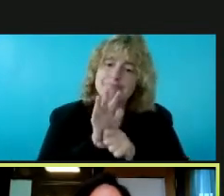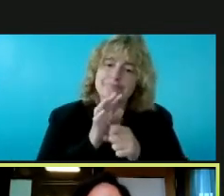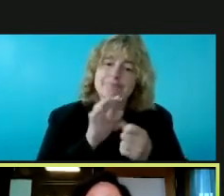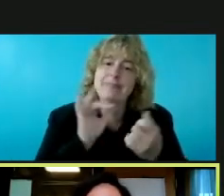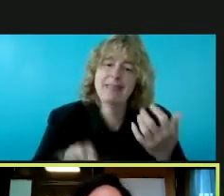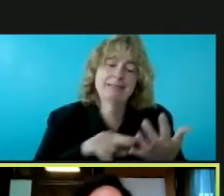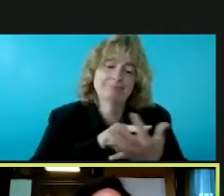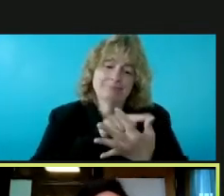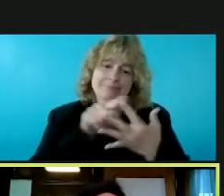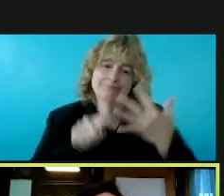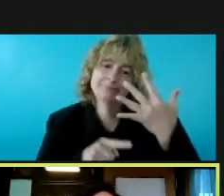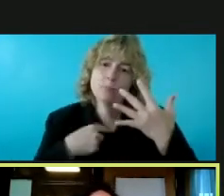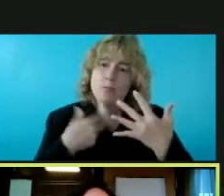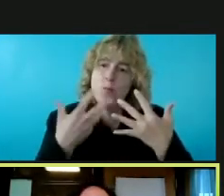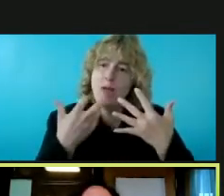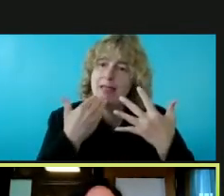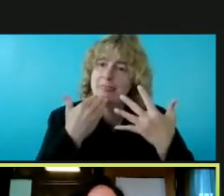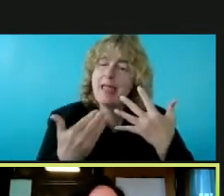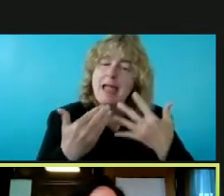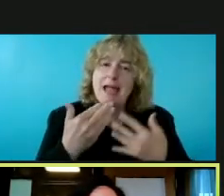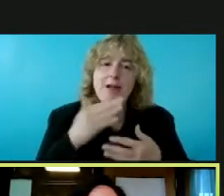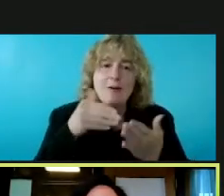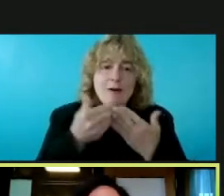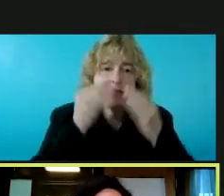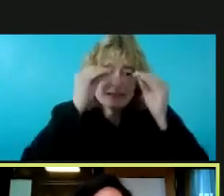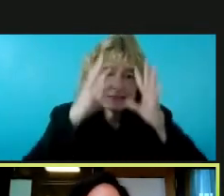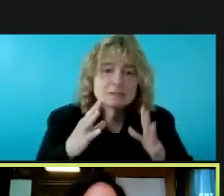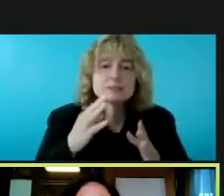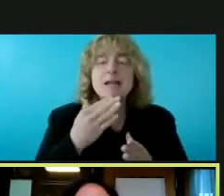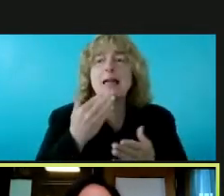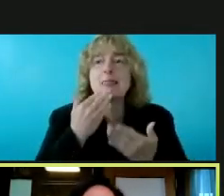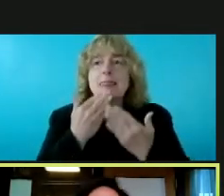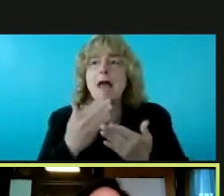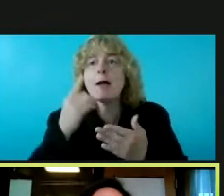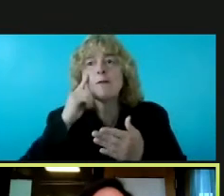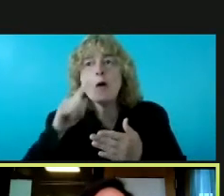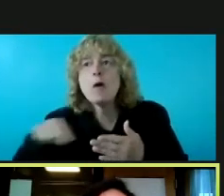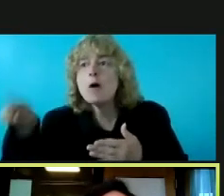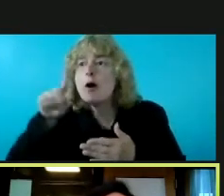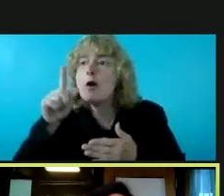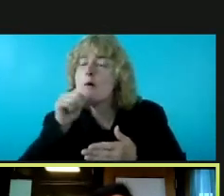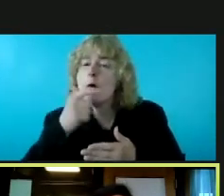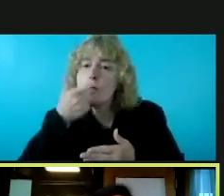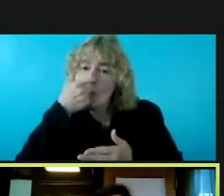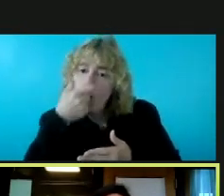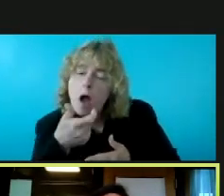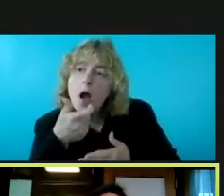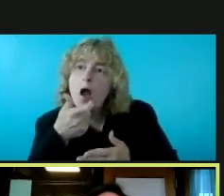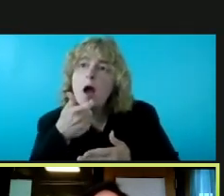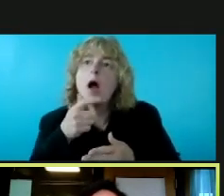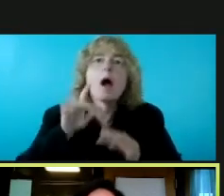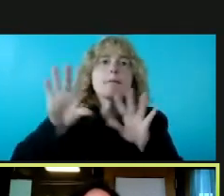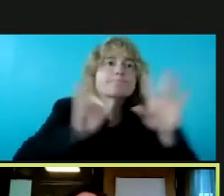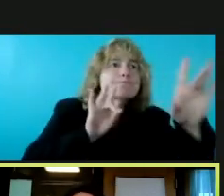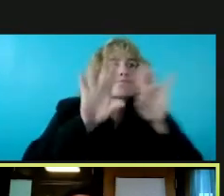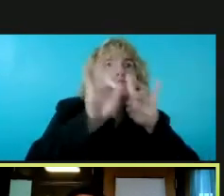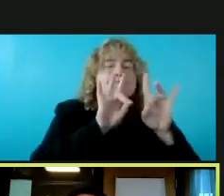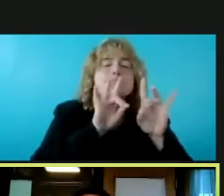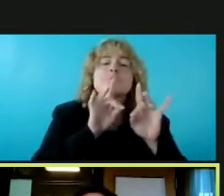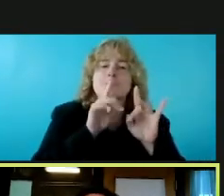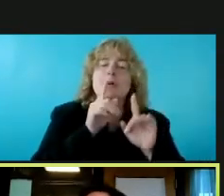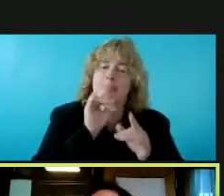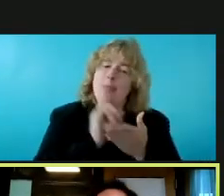we want to thank all of our teachers. Thank you to all of our viewers who have nominated these exceptional teachers. We hope that they